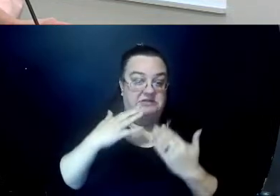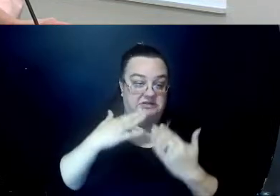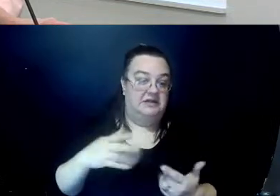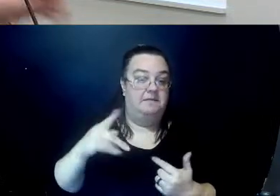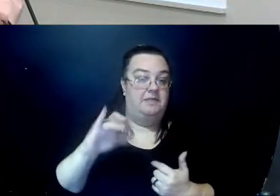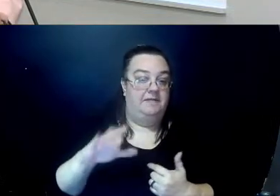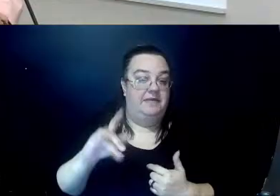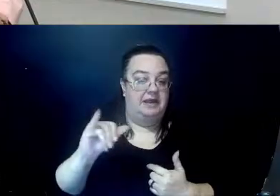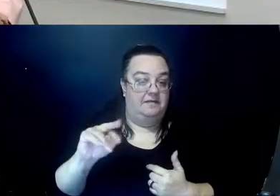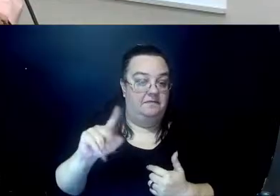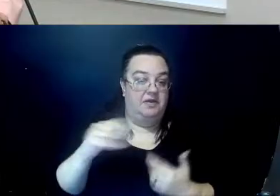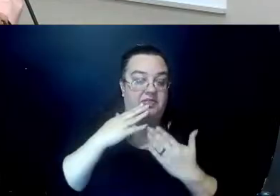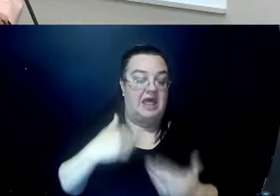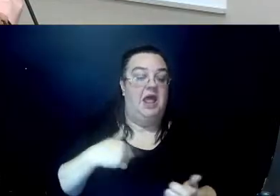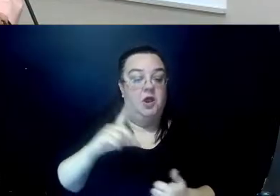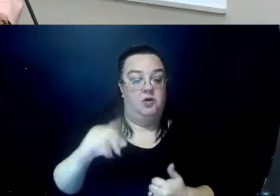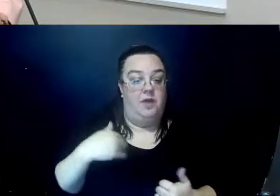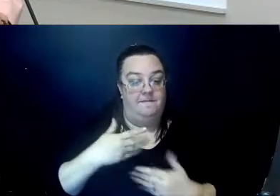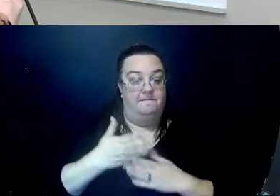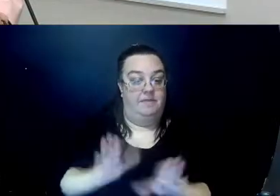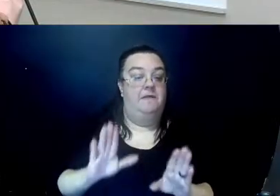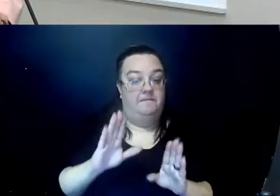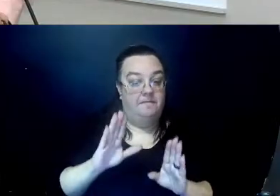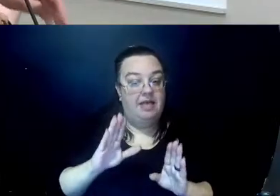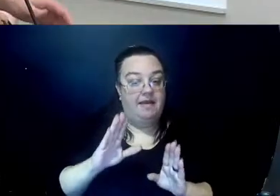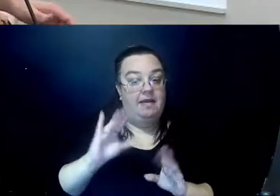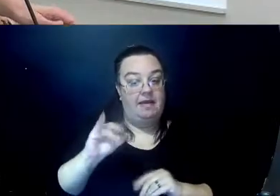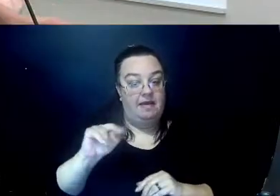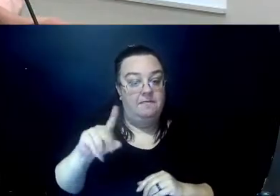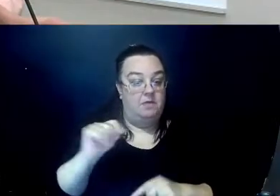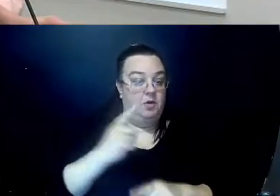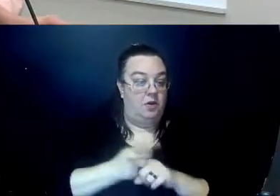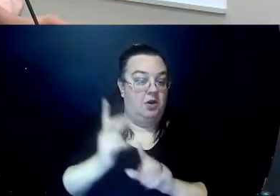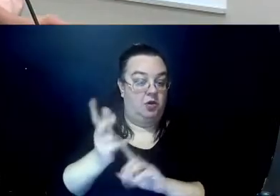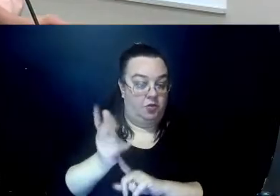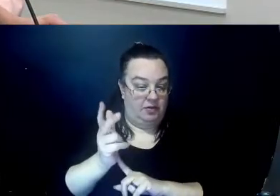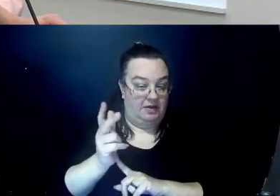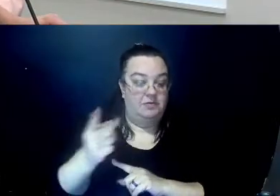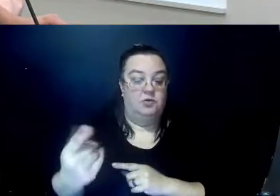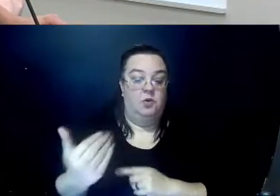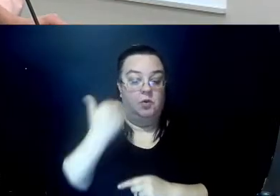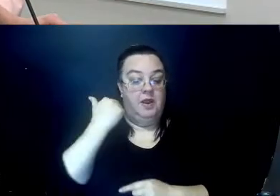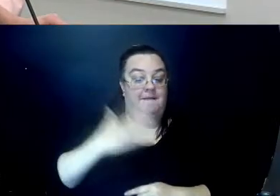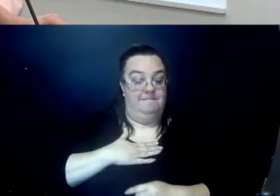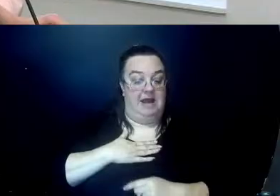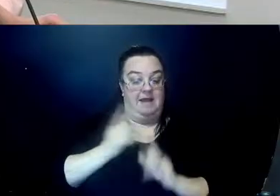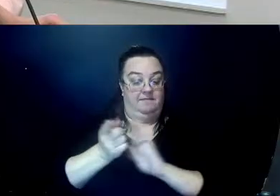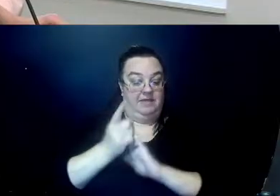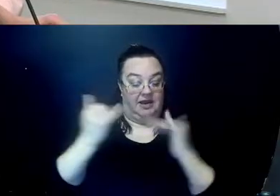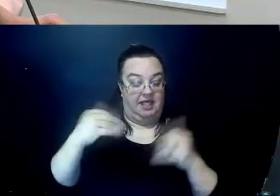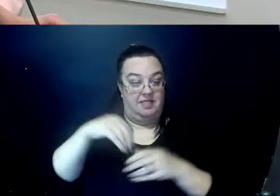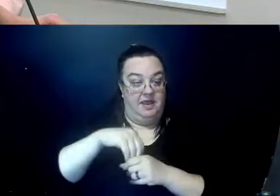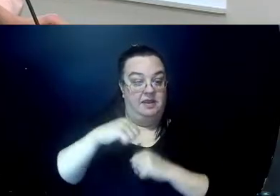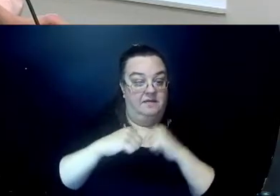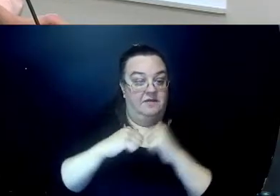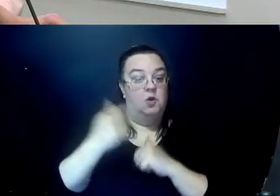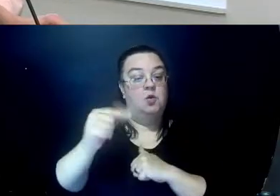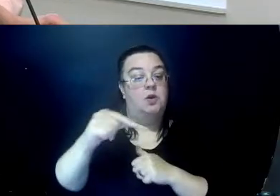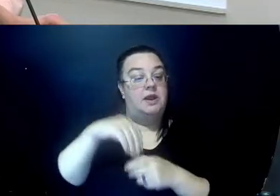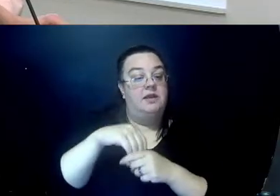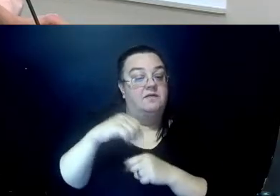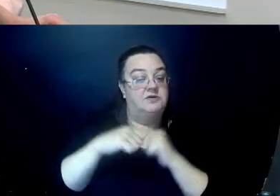input, thank you. I do have public input right. 3 minutes, you just ate into my minutes. Now, the infrastructure, the green infrastructure,